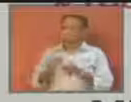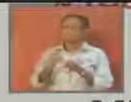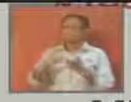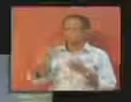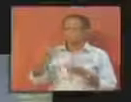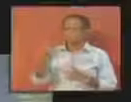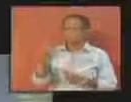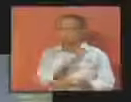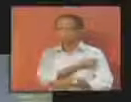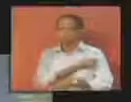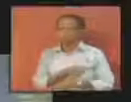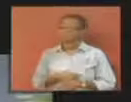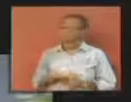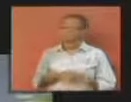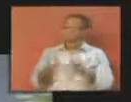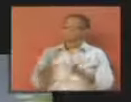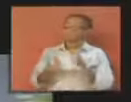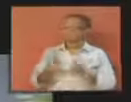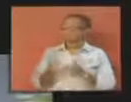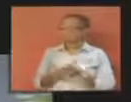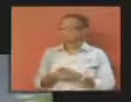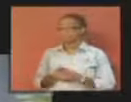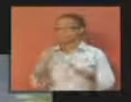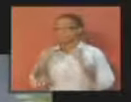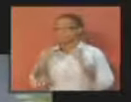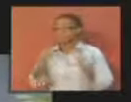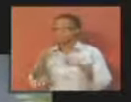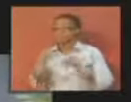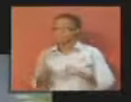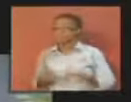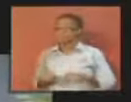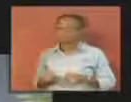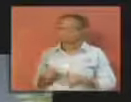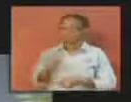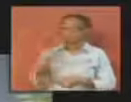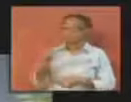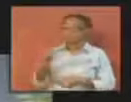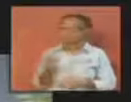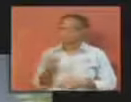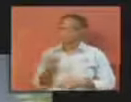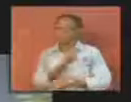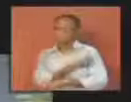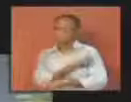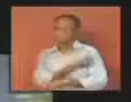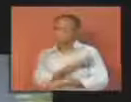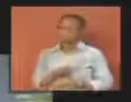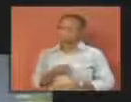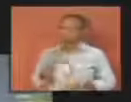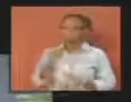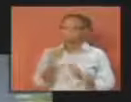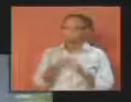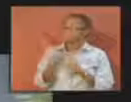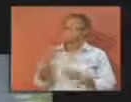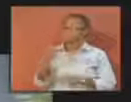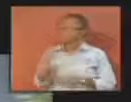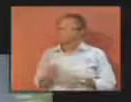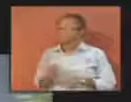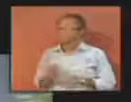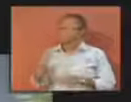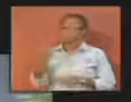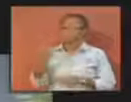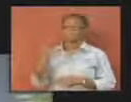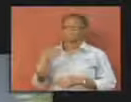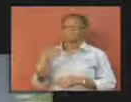Yes, she went in to get her second dose. She was told her name is not on the list. She was asked to